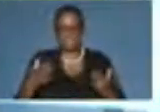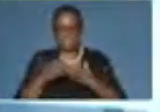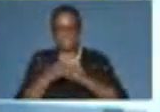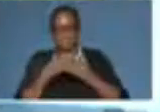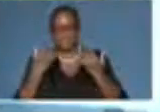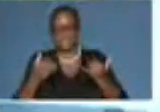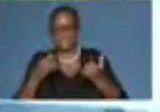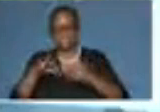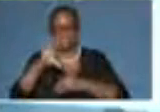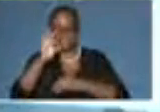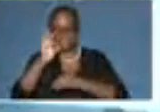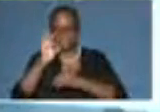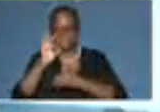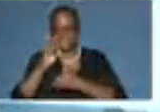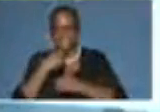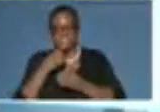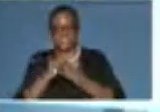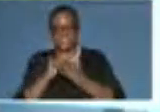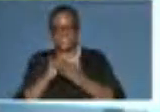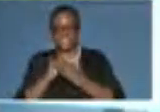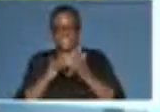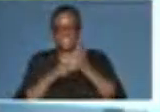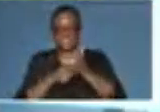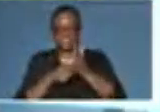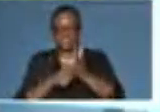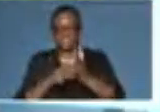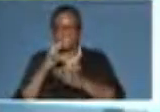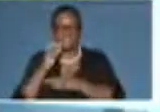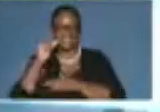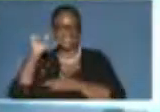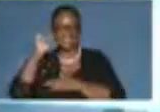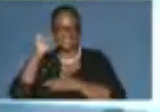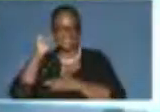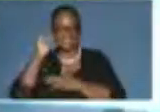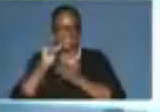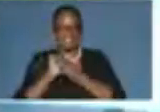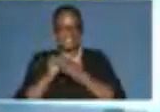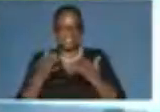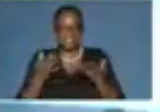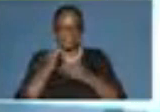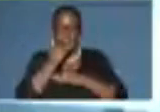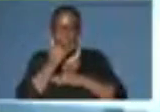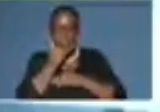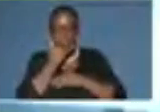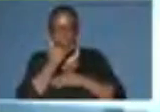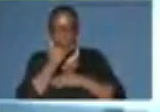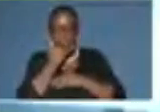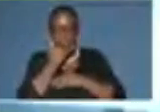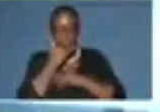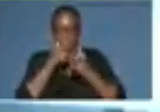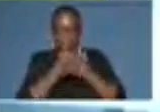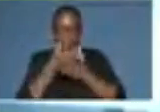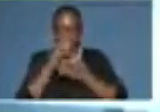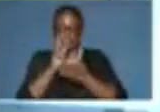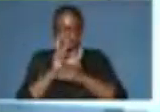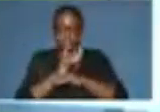secure. There has been concern raised since it was revealed yesterday that there was a breach at the passport office here in New Providence, resulting